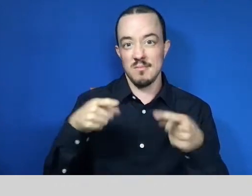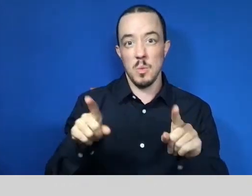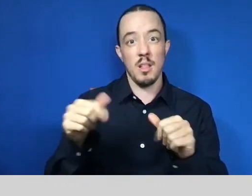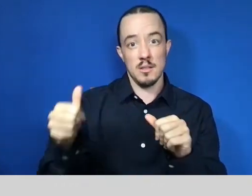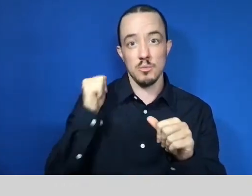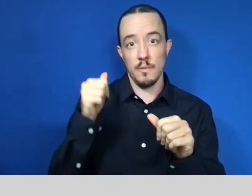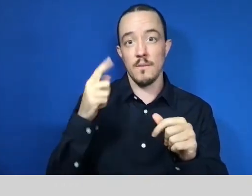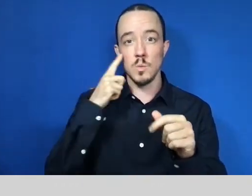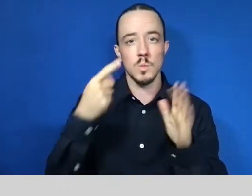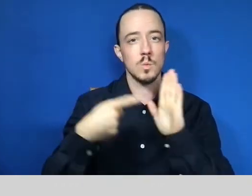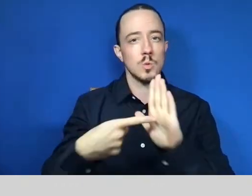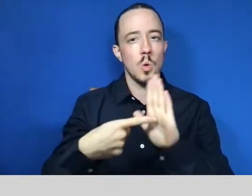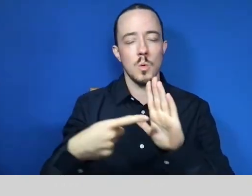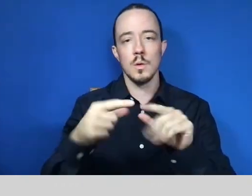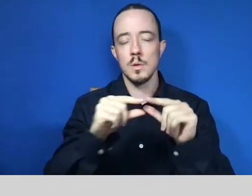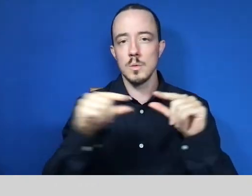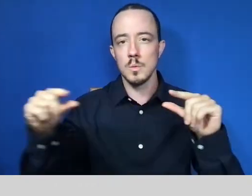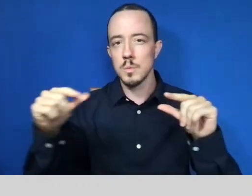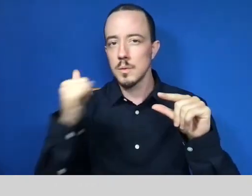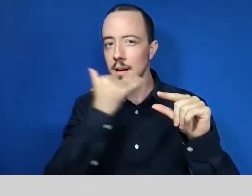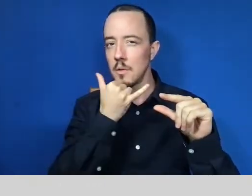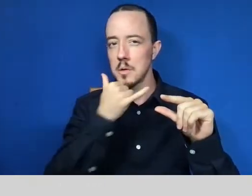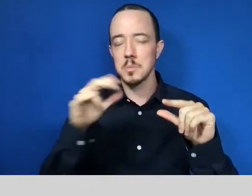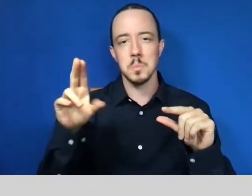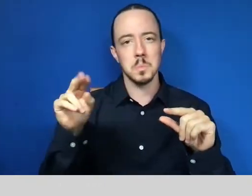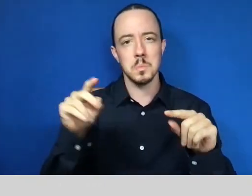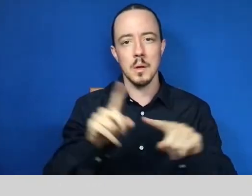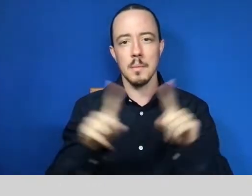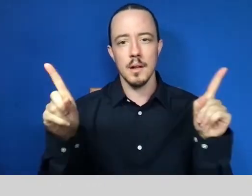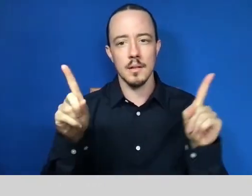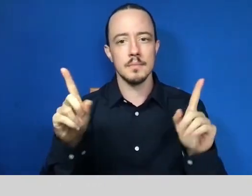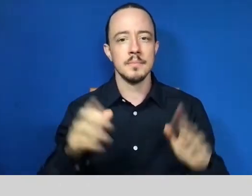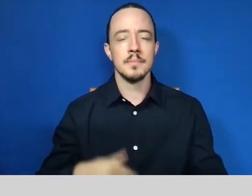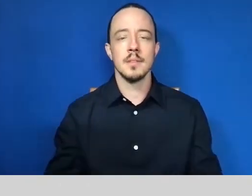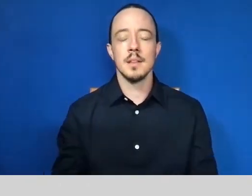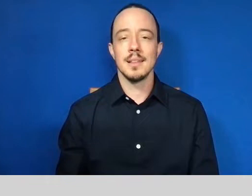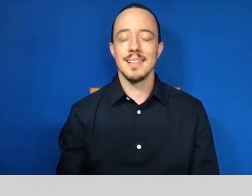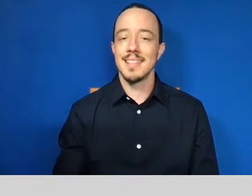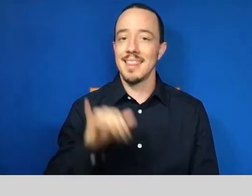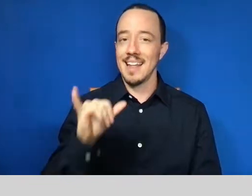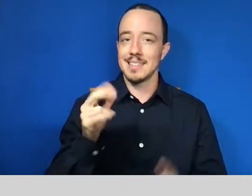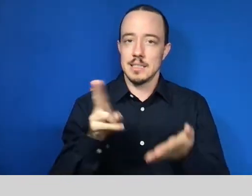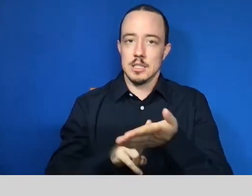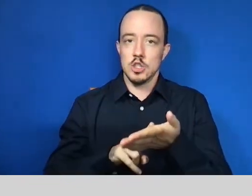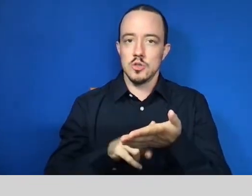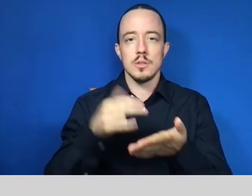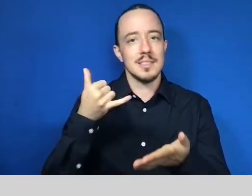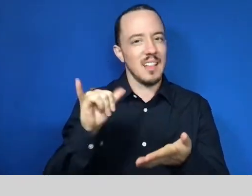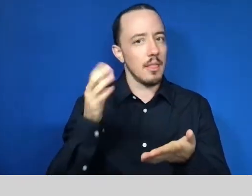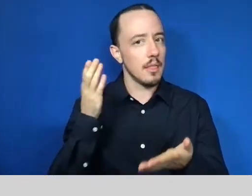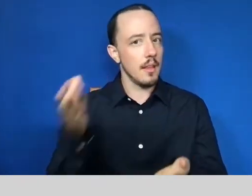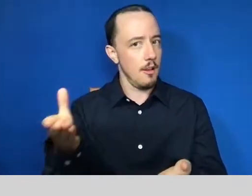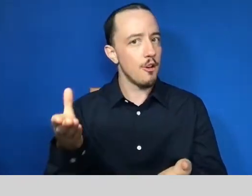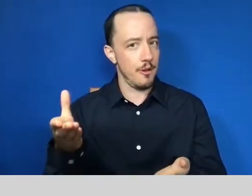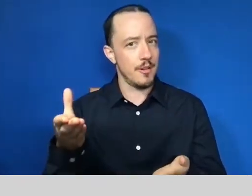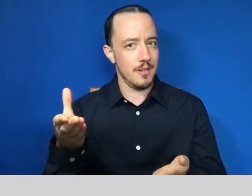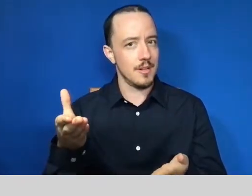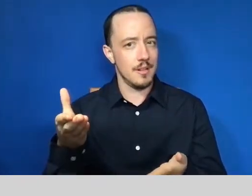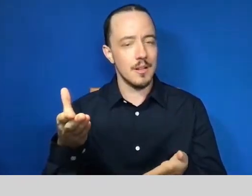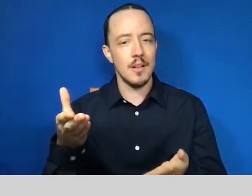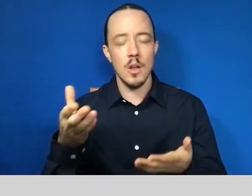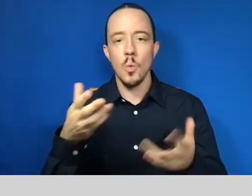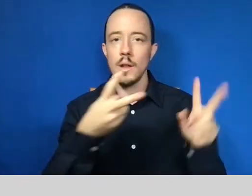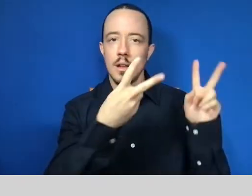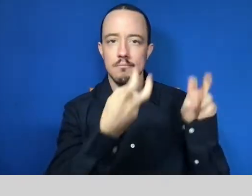syntax highlighting, any hints. But actually, no. Signature is still there. We can import